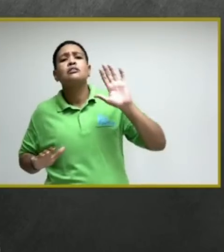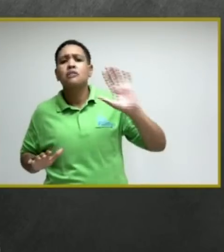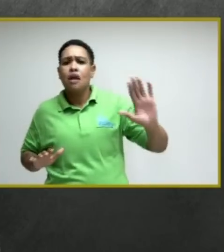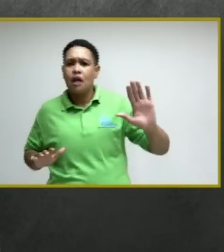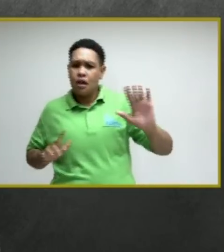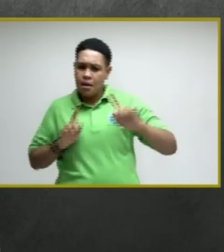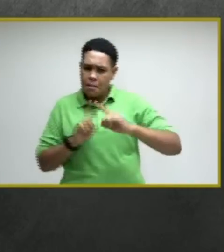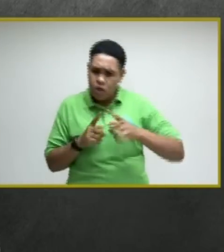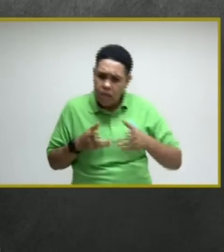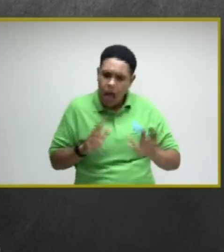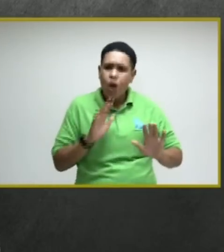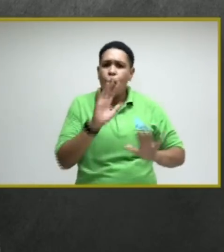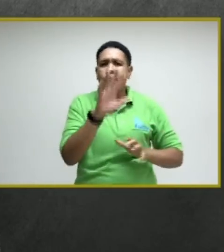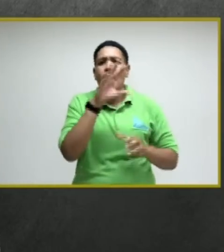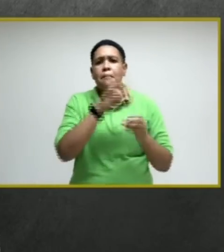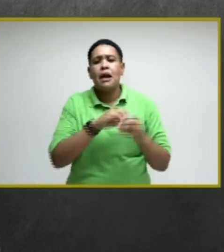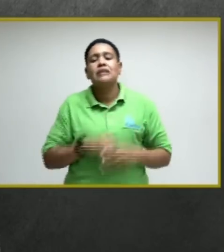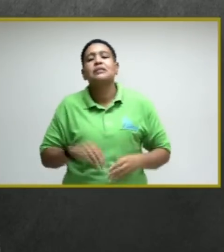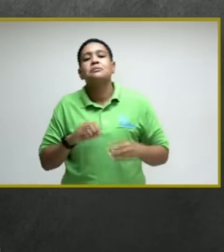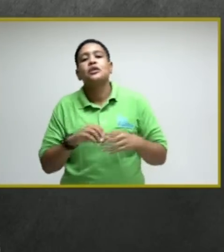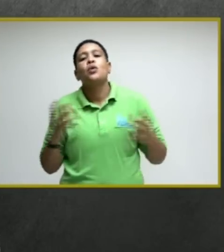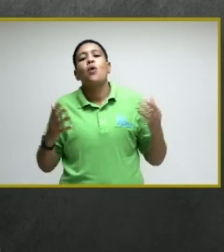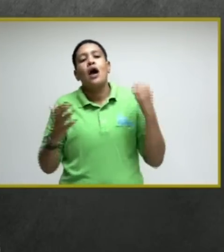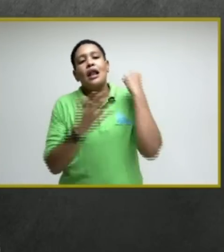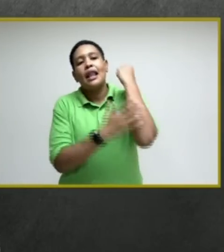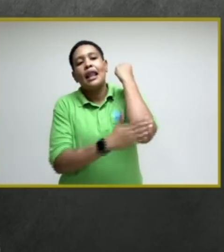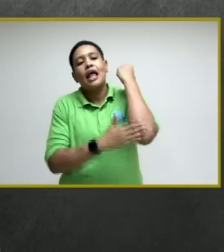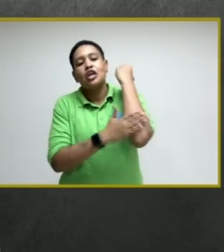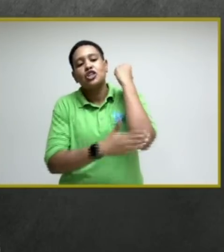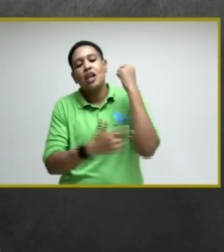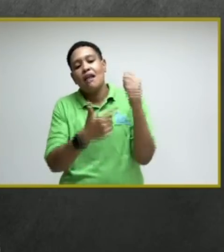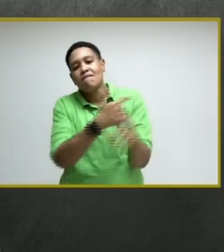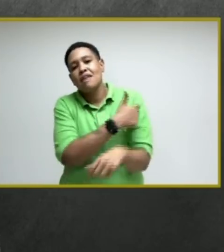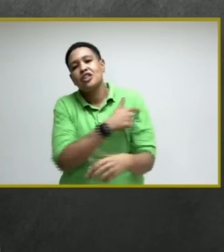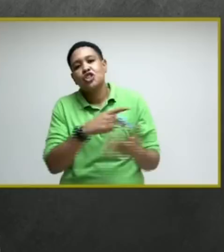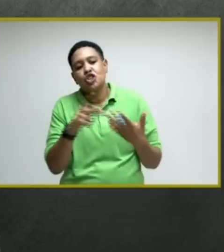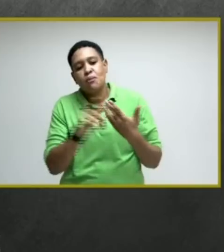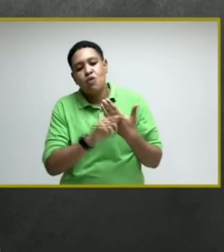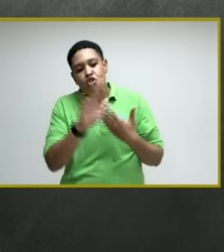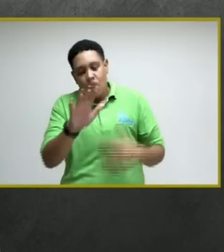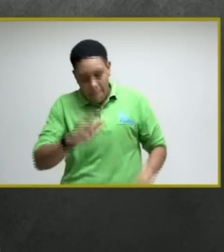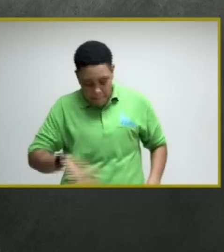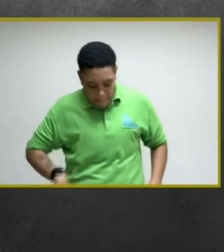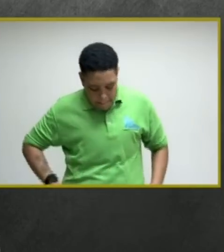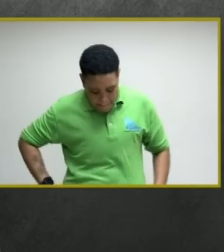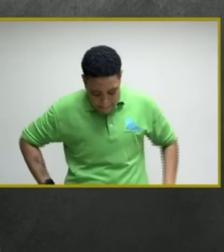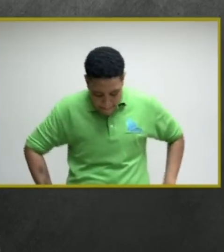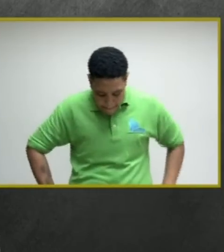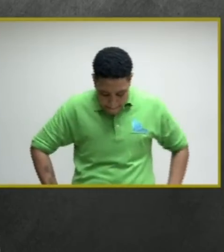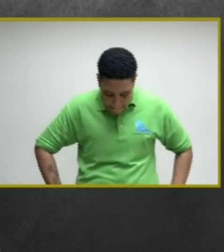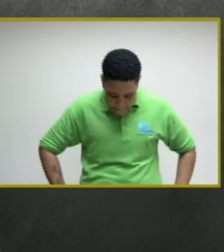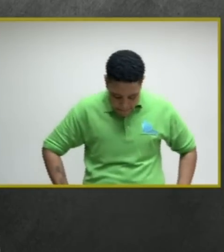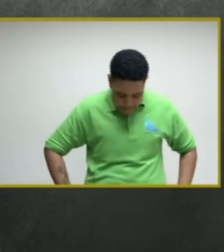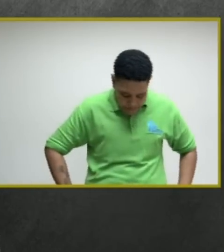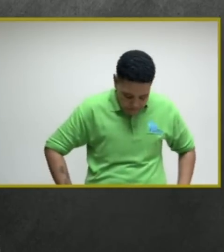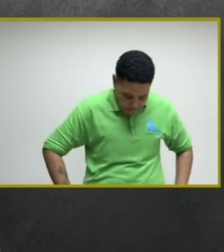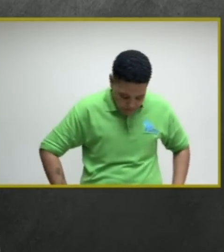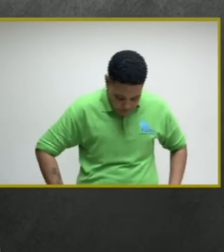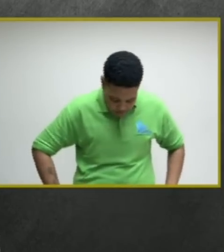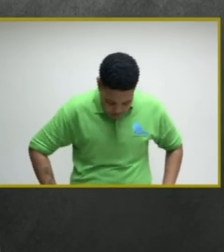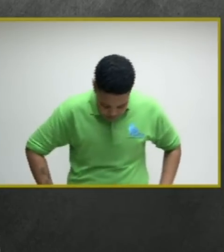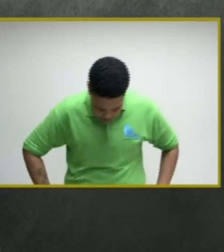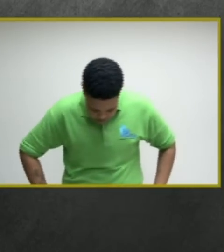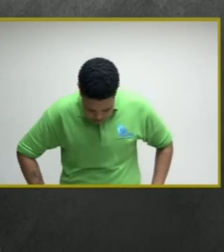their participation in the next national vaccination program. And finally, we